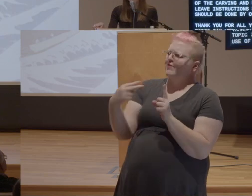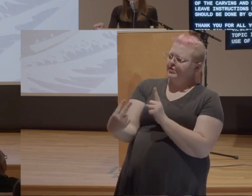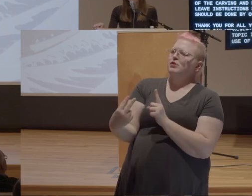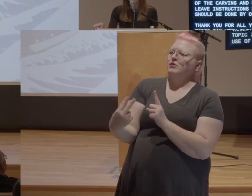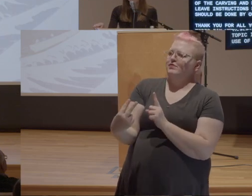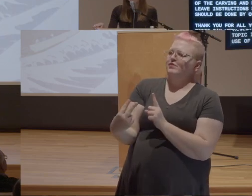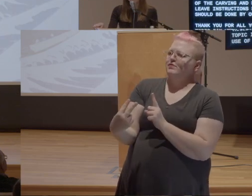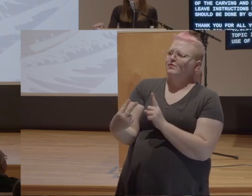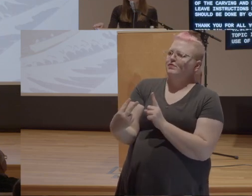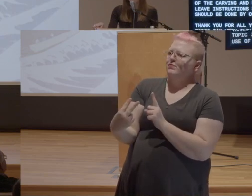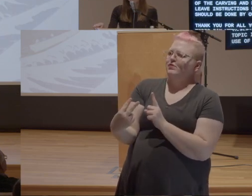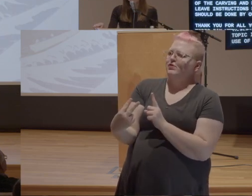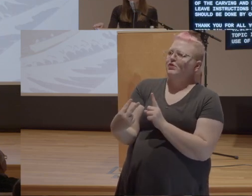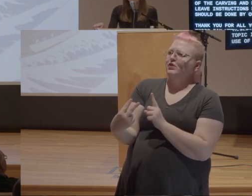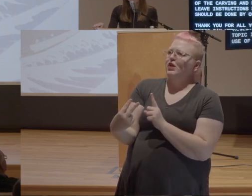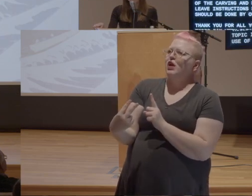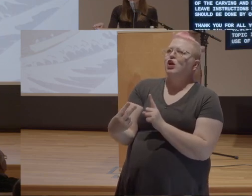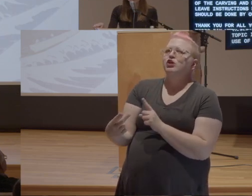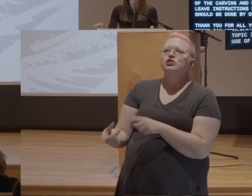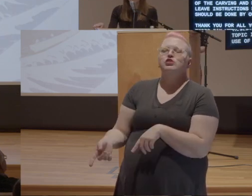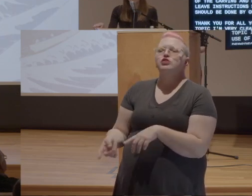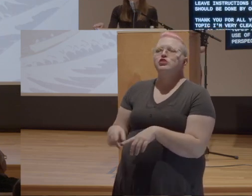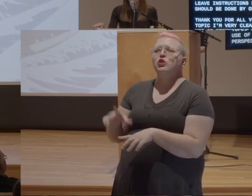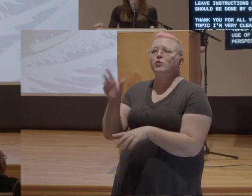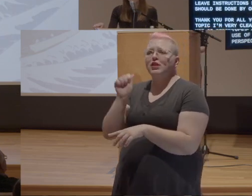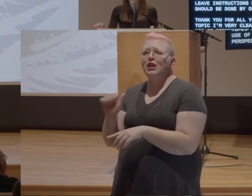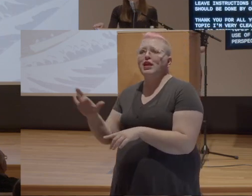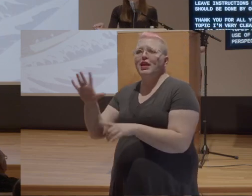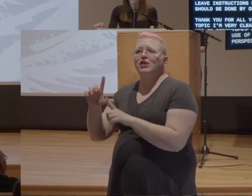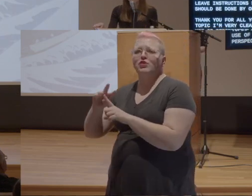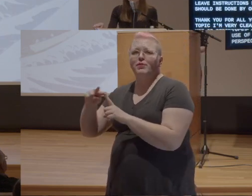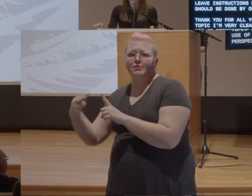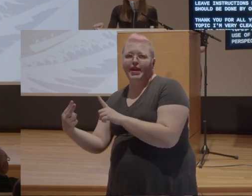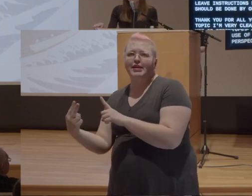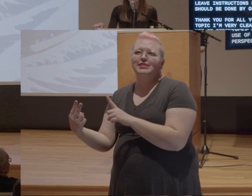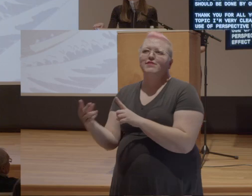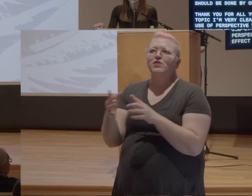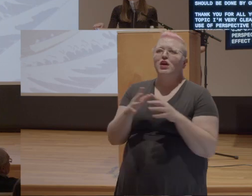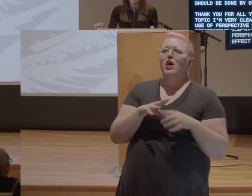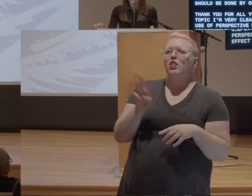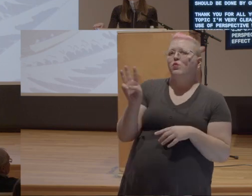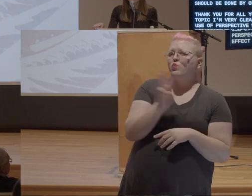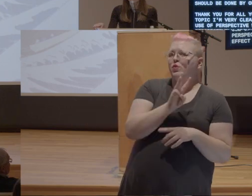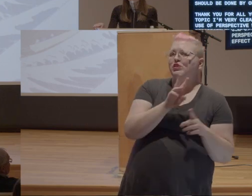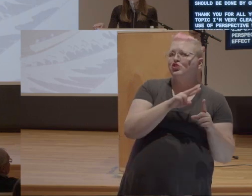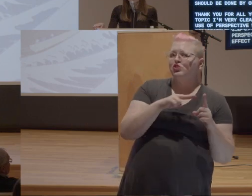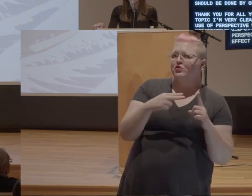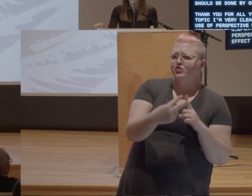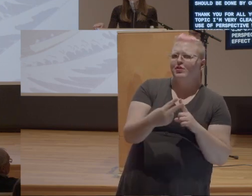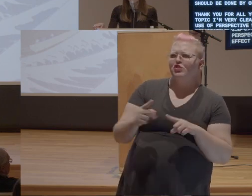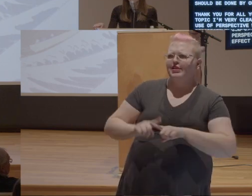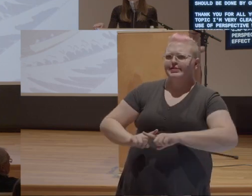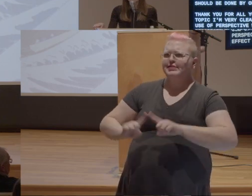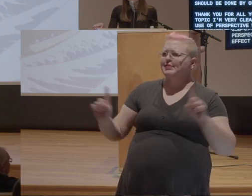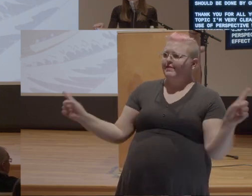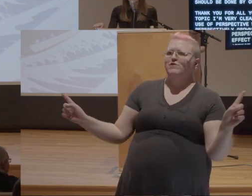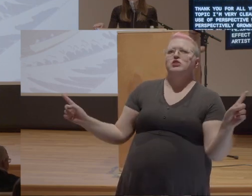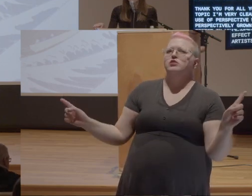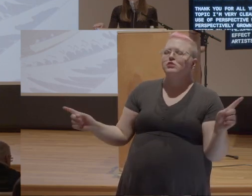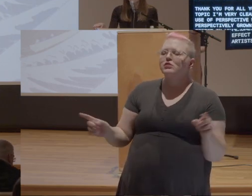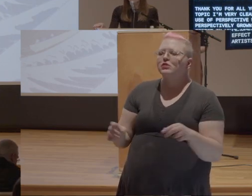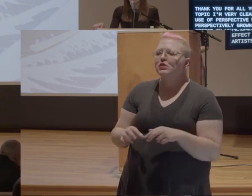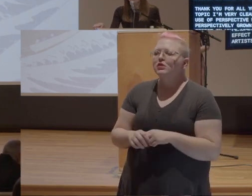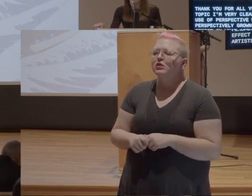which is not like the Western perspective we've grown up with, but had a great effect on what 19th century, maybe 20th century artists were